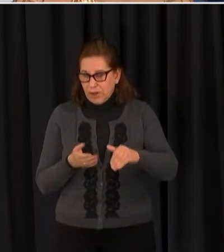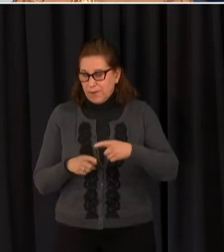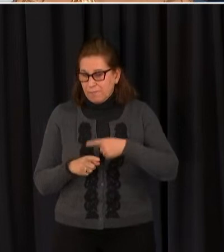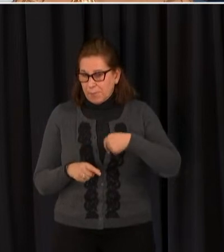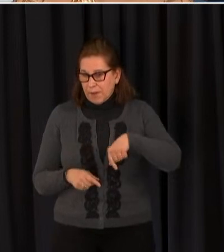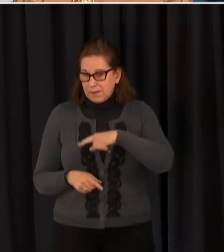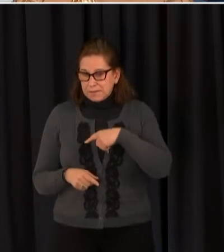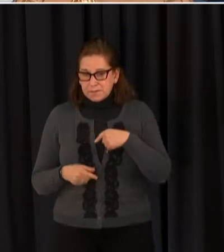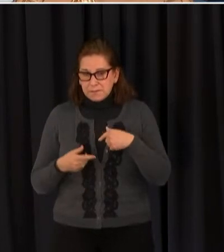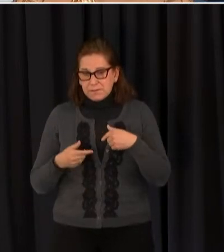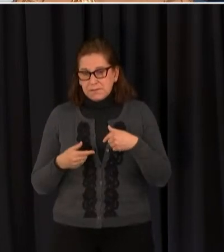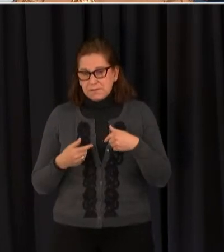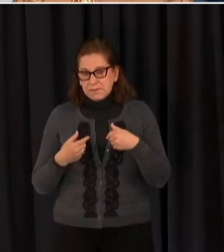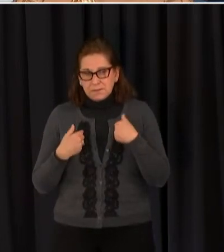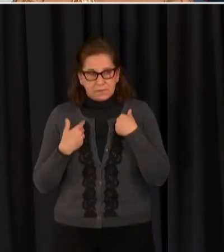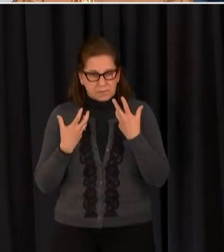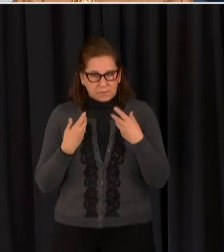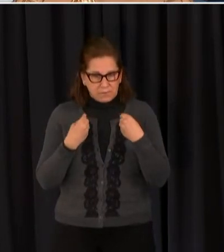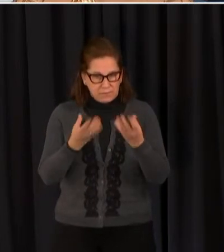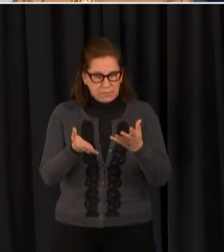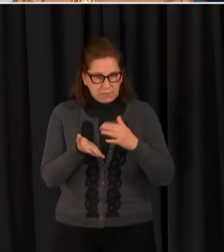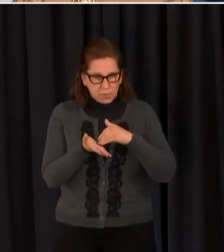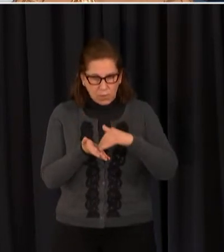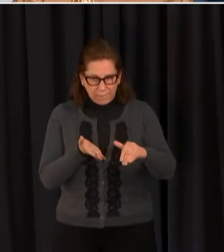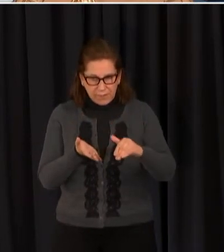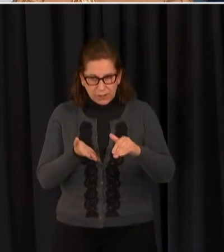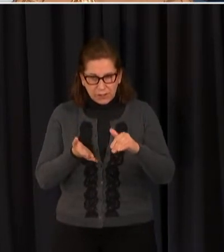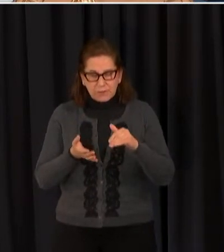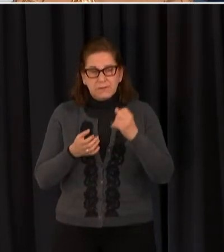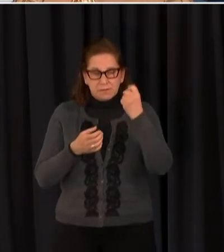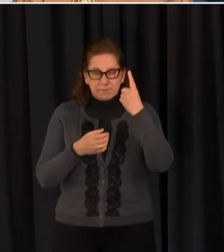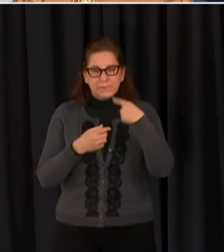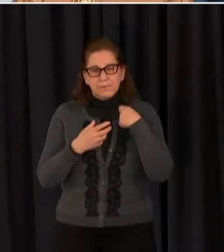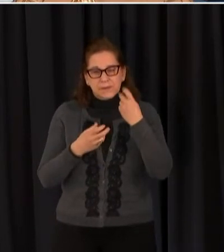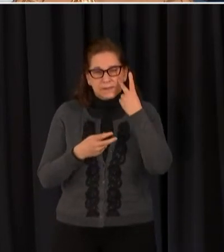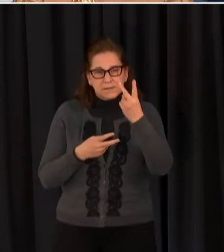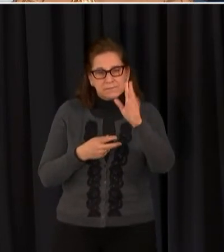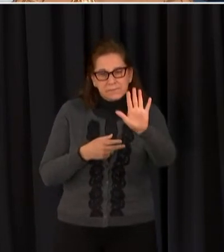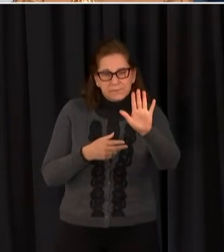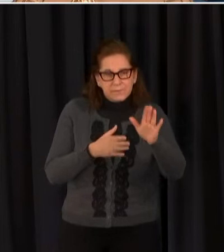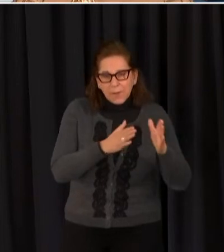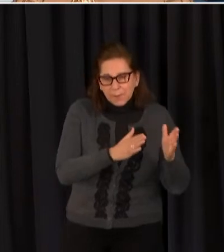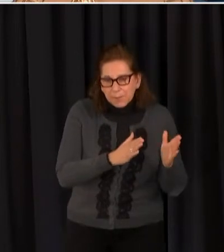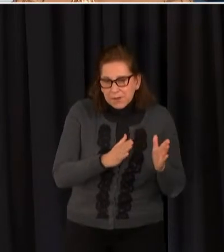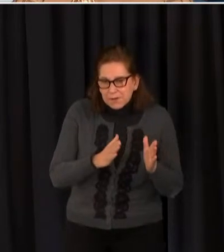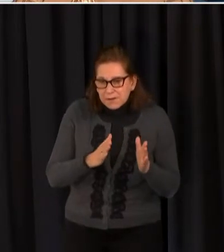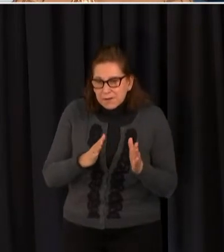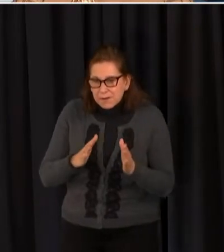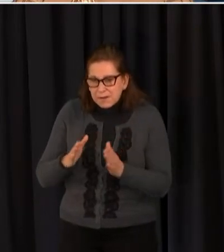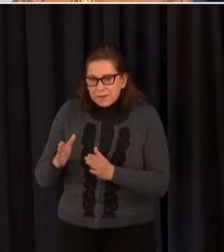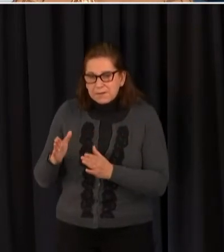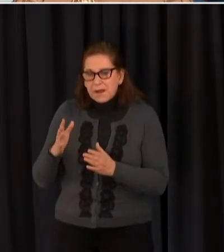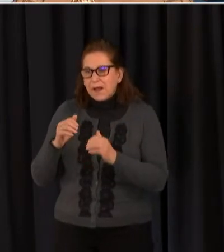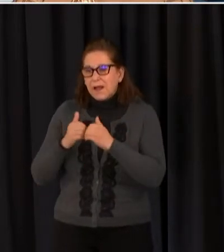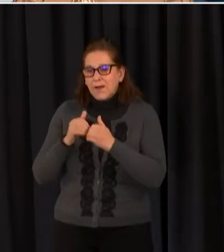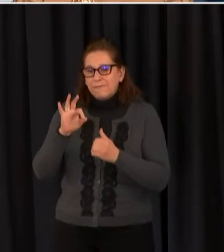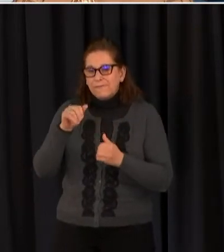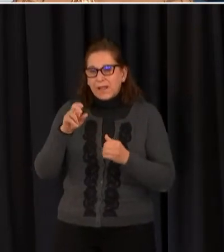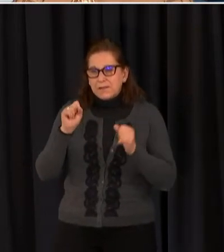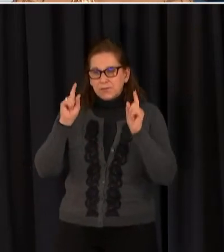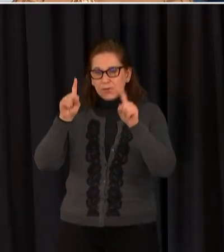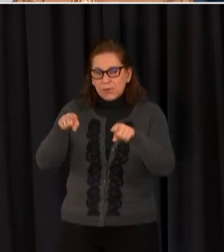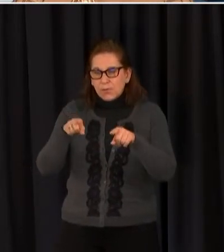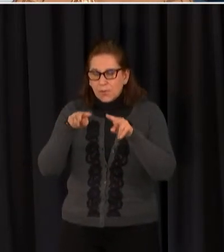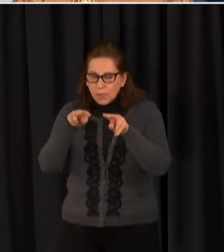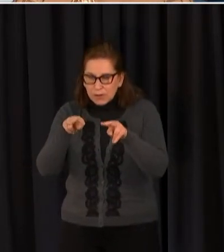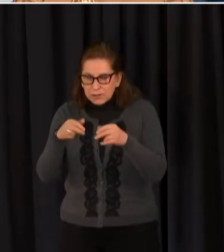and we will consider waivers with a plan for fans at those stadiums.